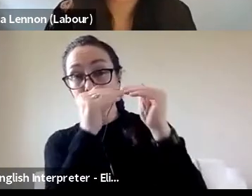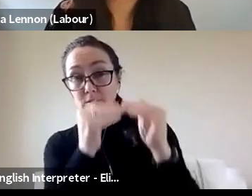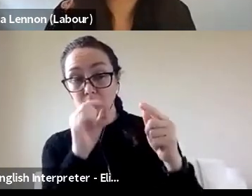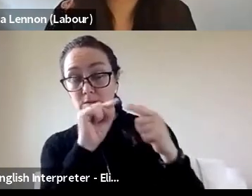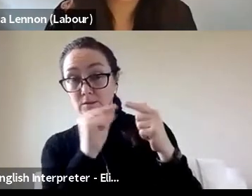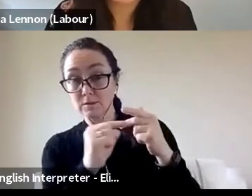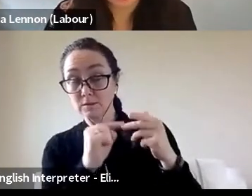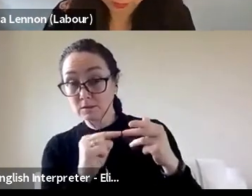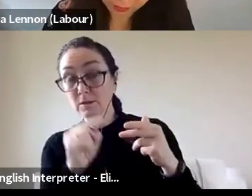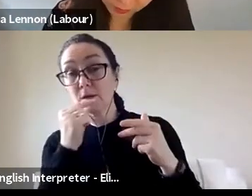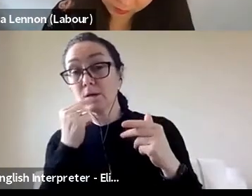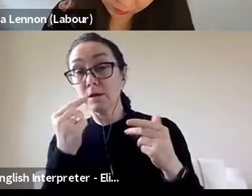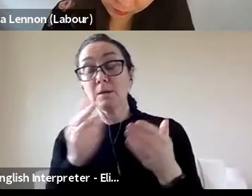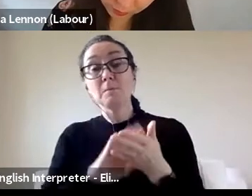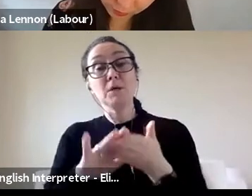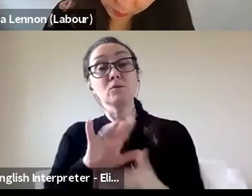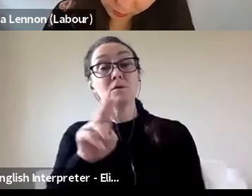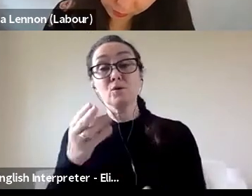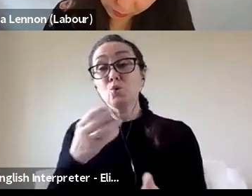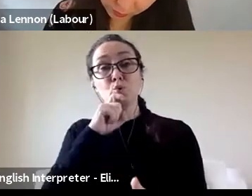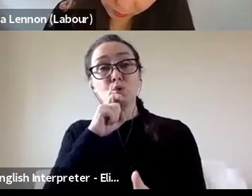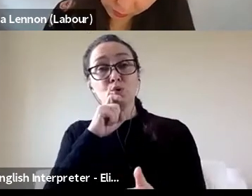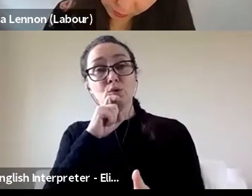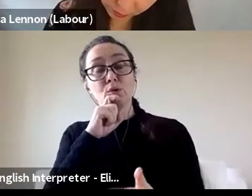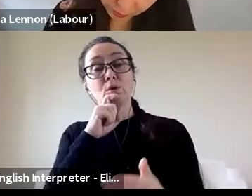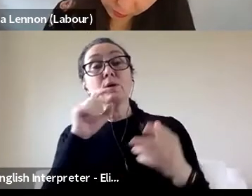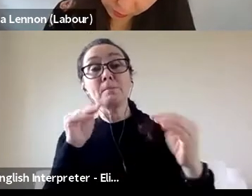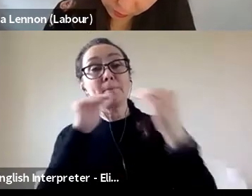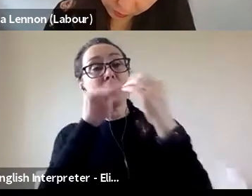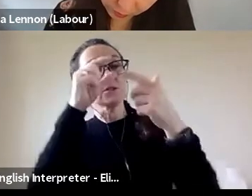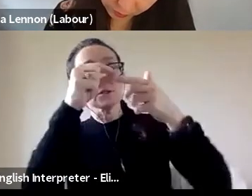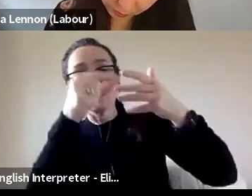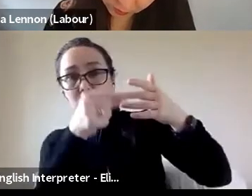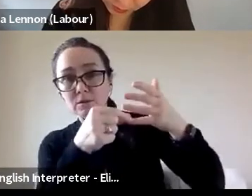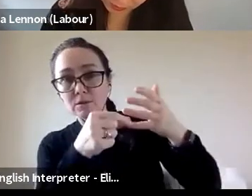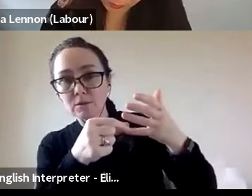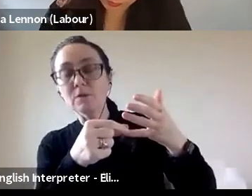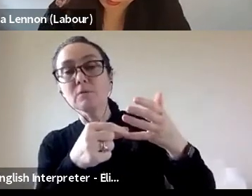one qualifies for the full 6 weeks. What would the parties do to put a law into